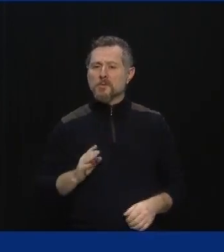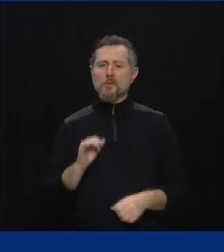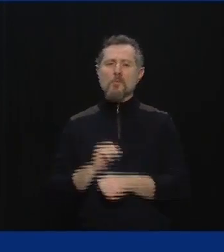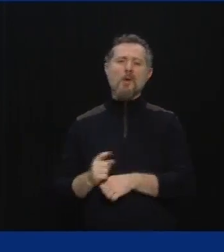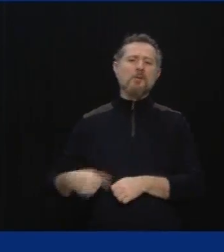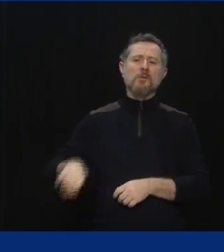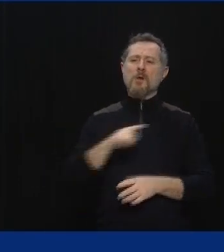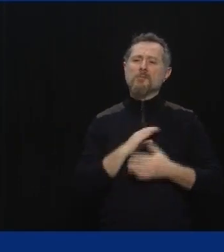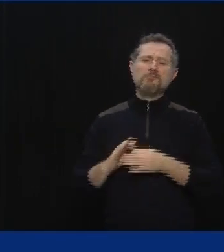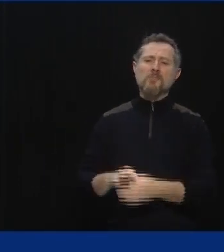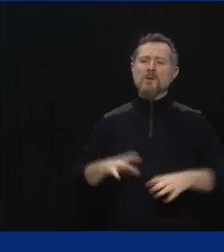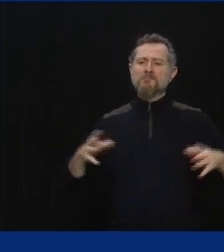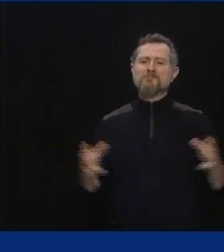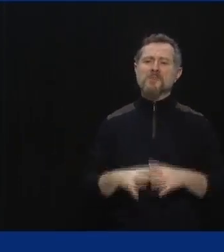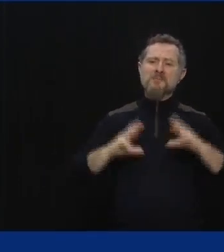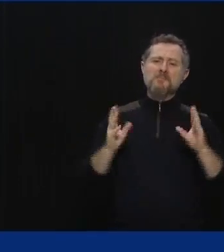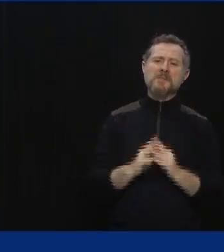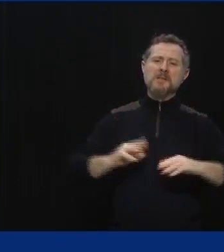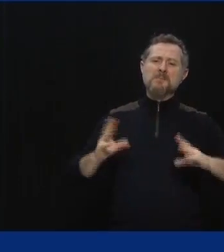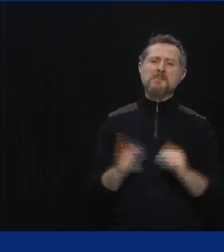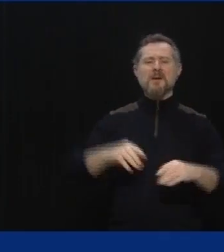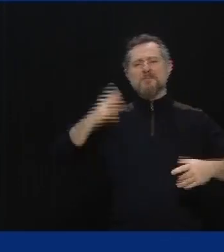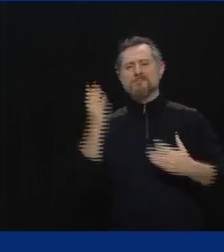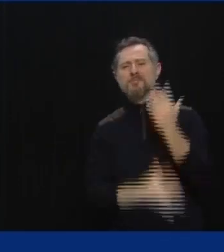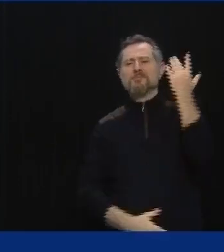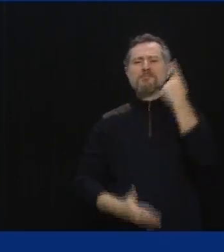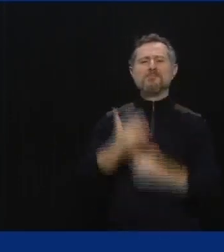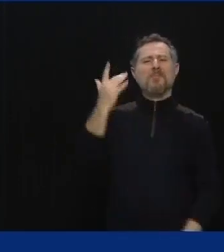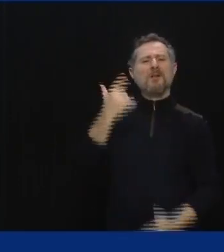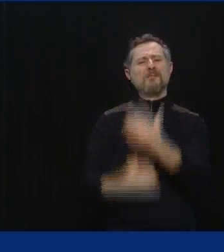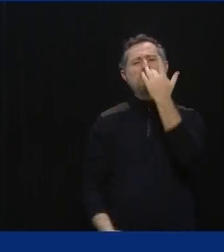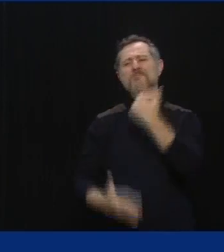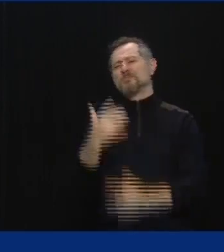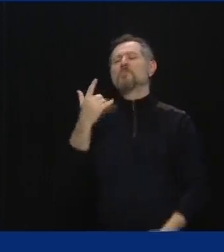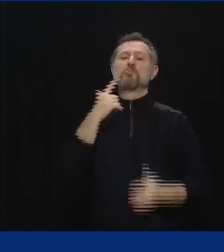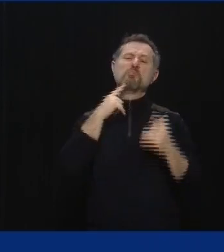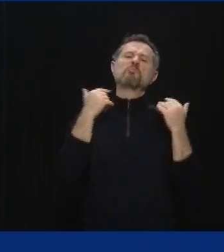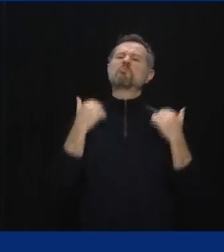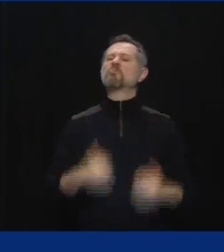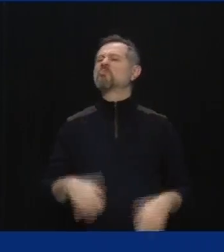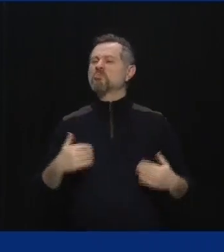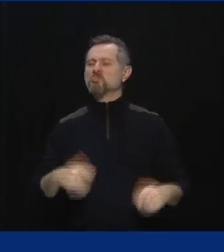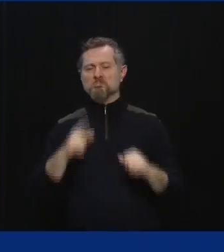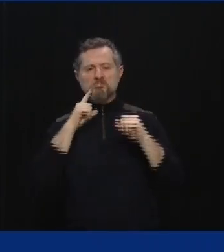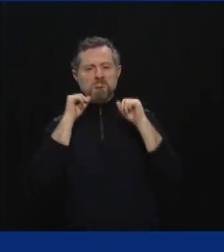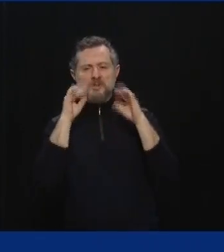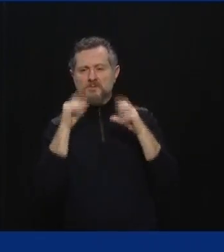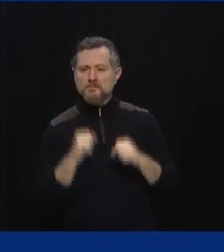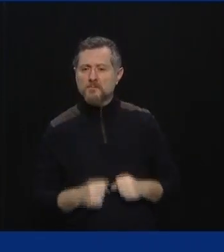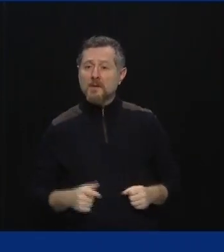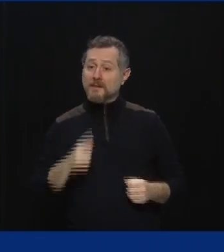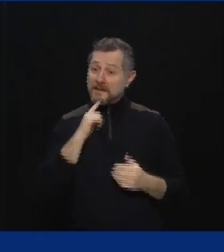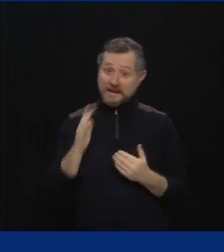and talking and going back and forth. It's something that is unbelievable. Hard at times,